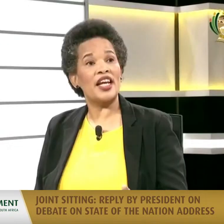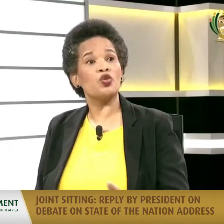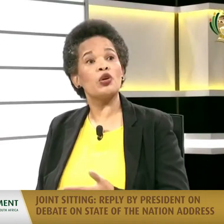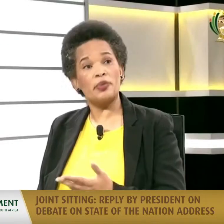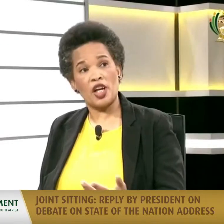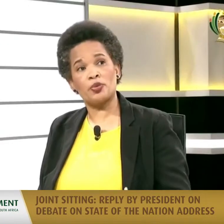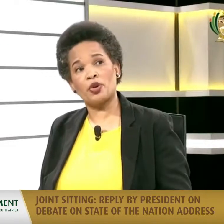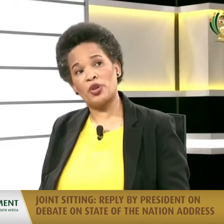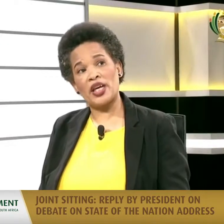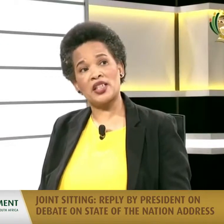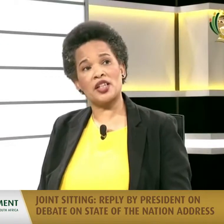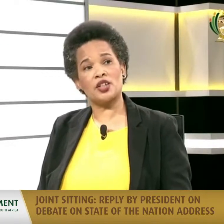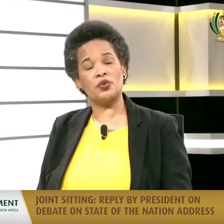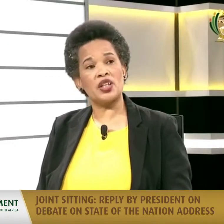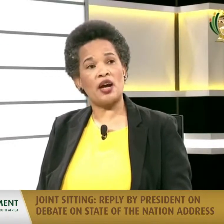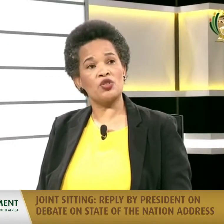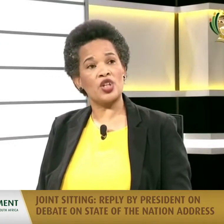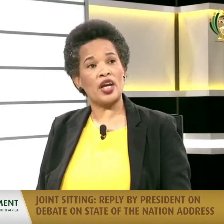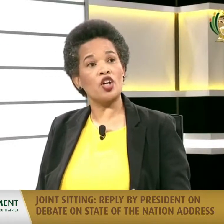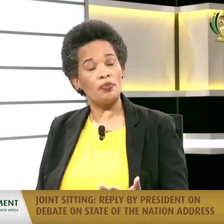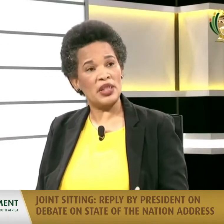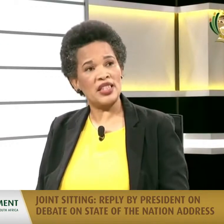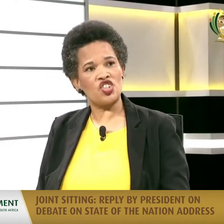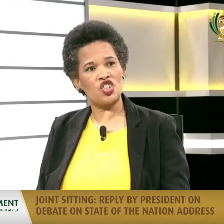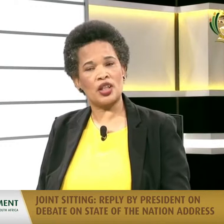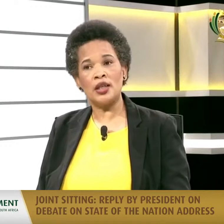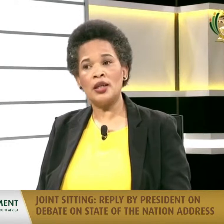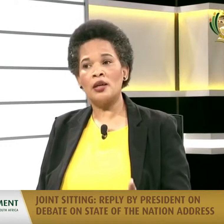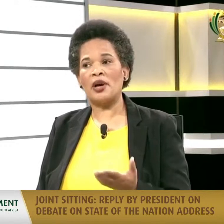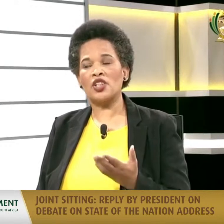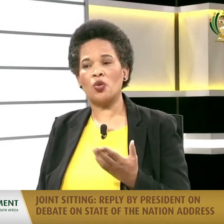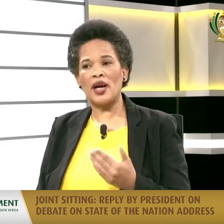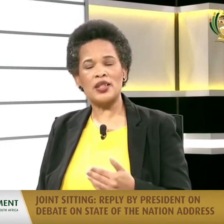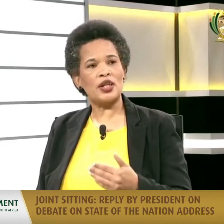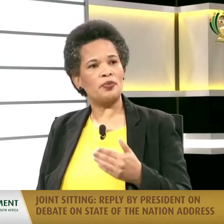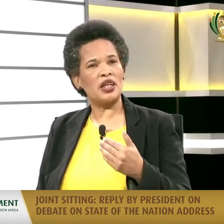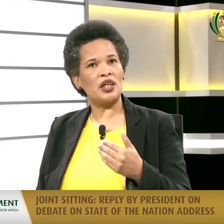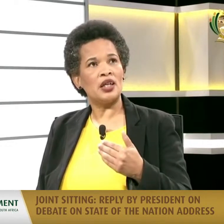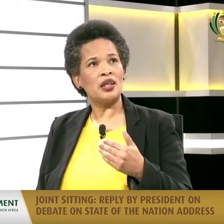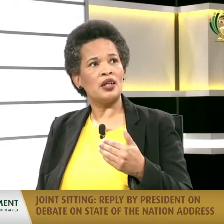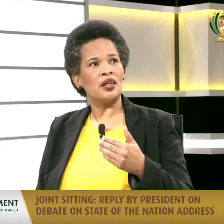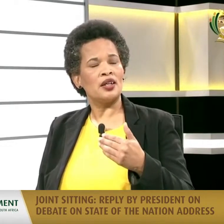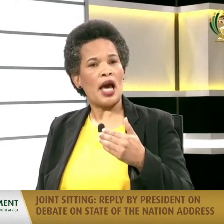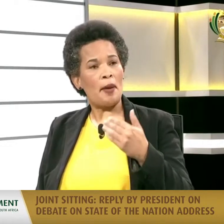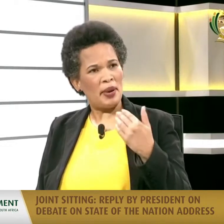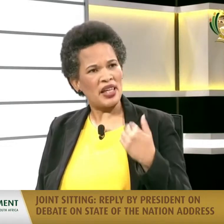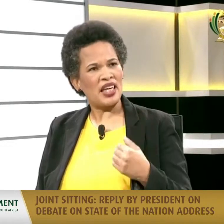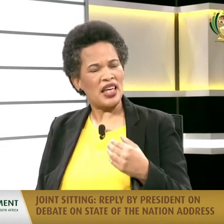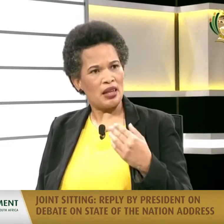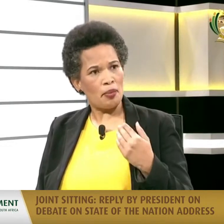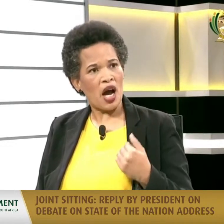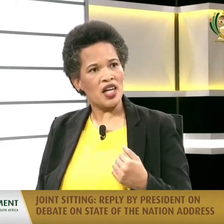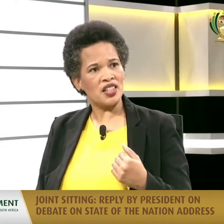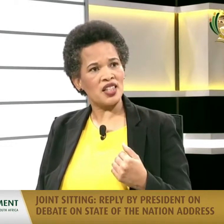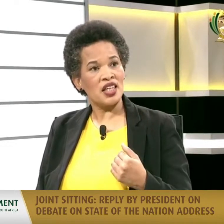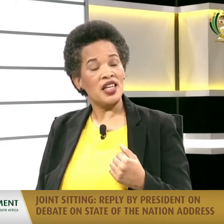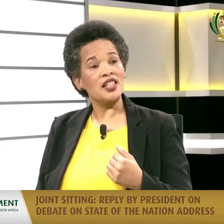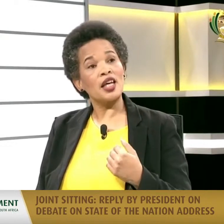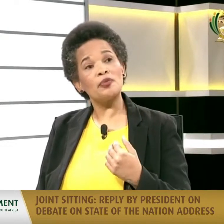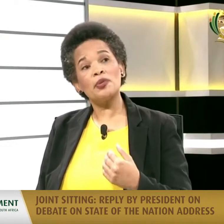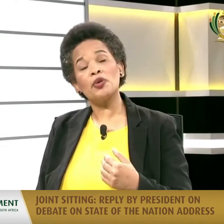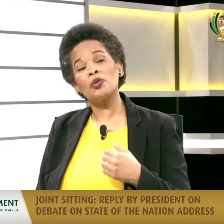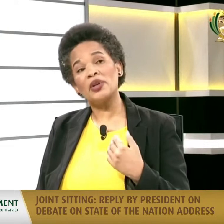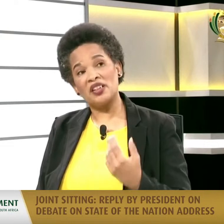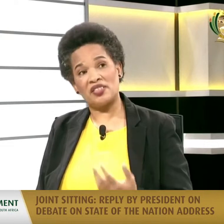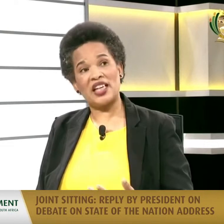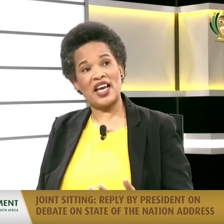point land will be expropriated without compensation. But what has been happening in the past is